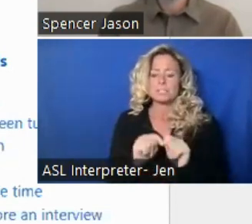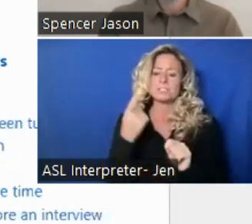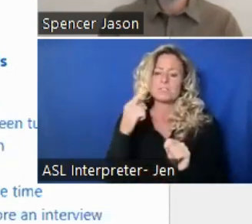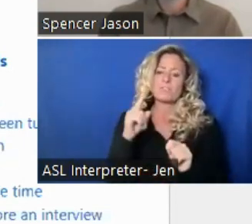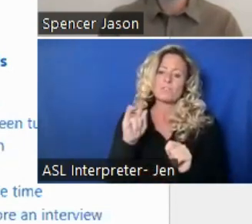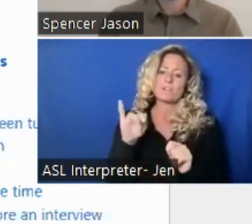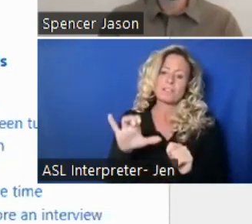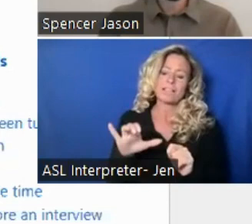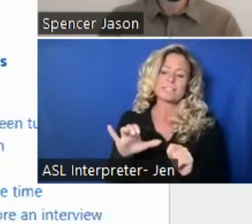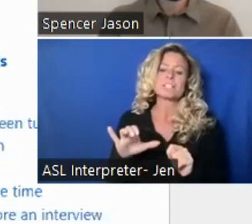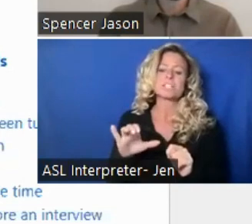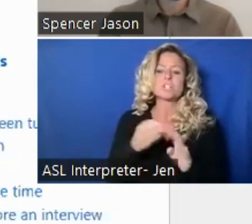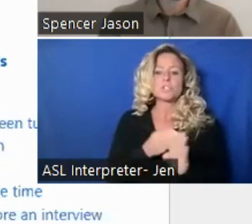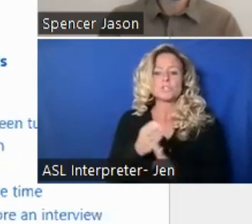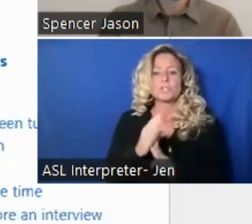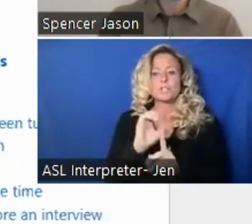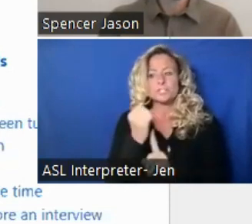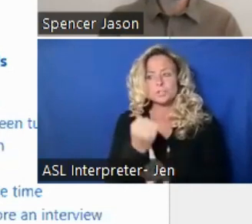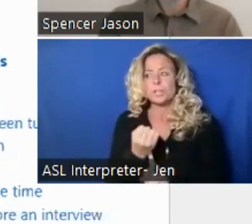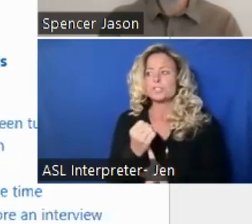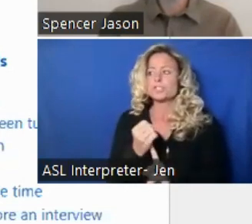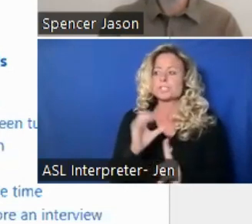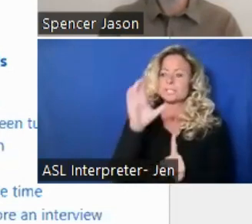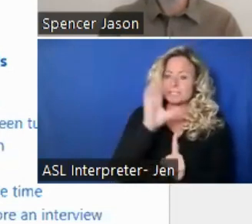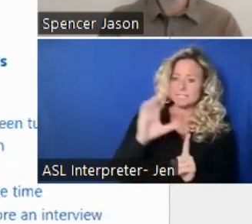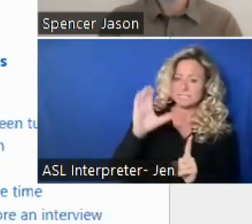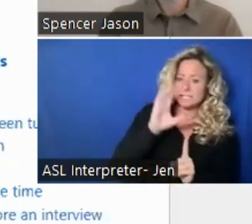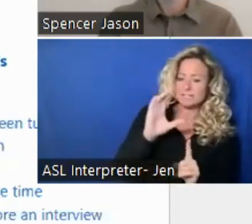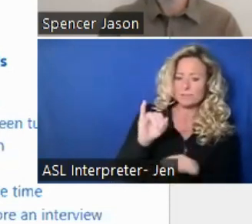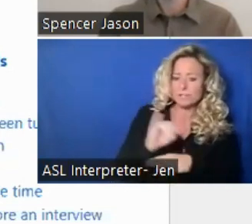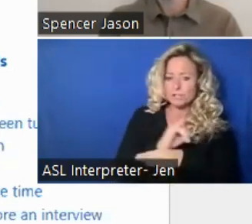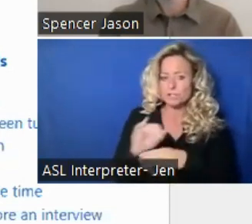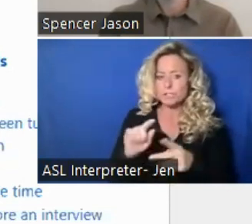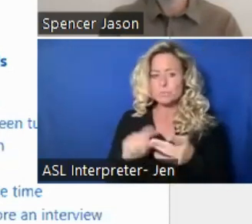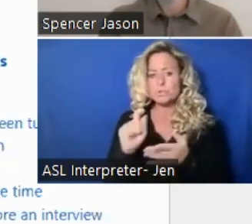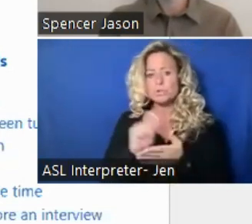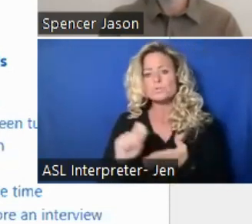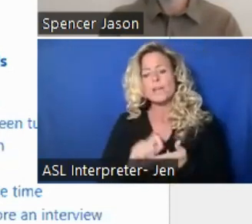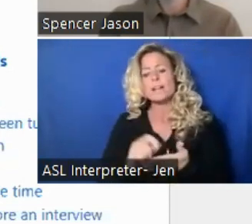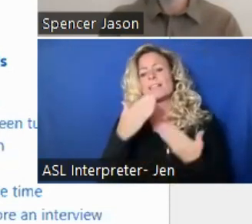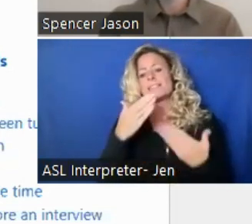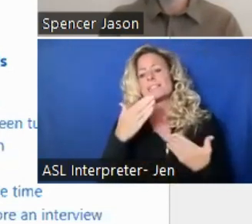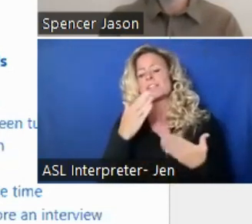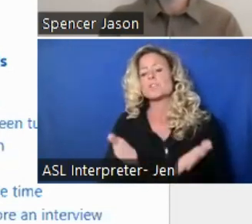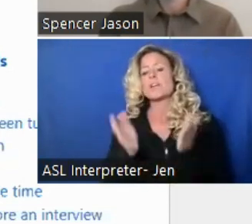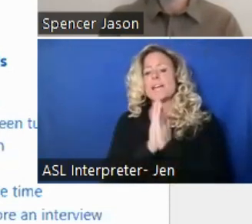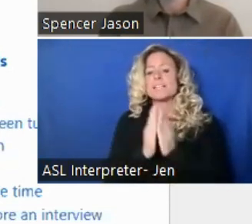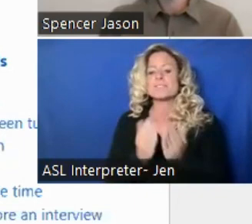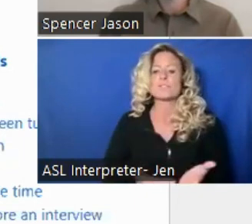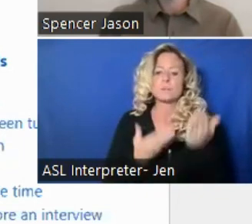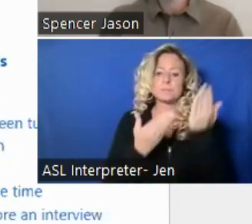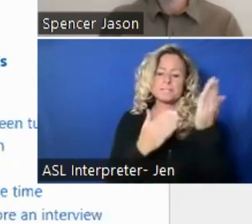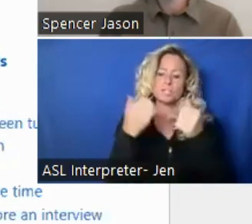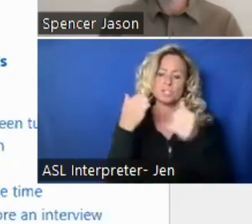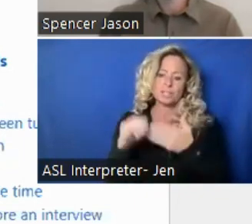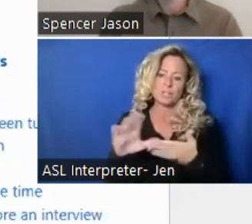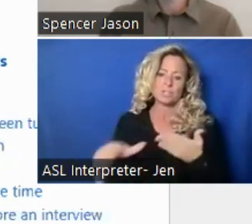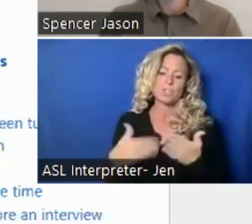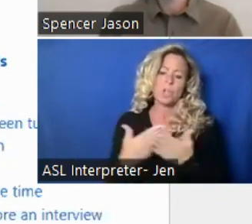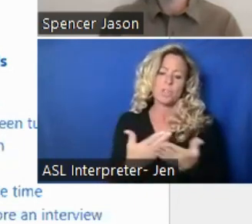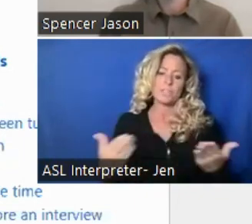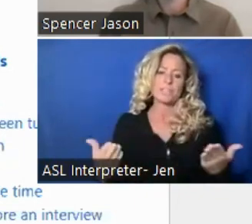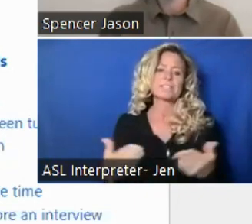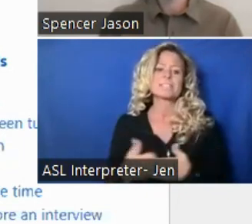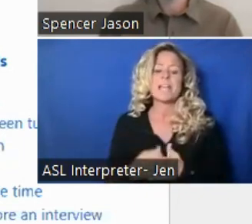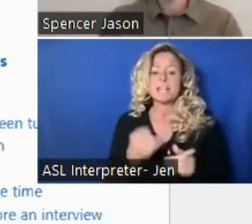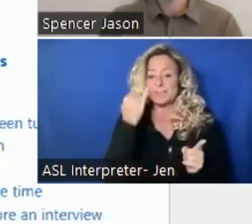classic career scenarios like seeking internships, writing thank you notes, asking for recommendation letters, all kinds of things. And